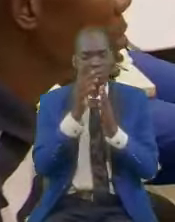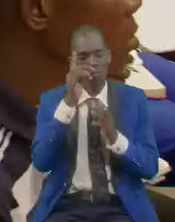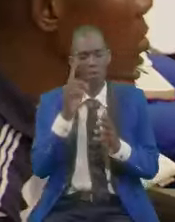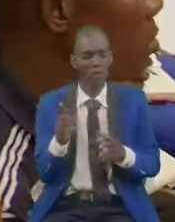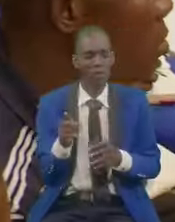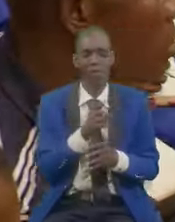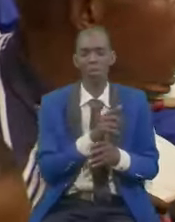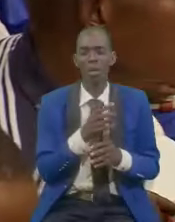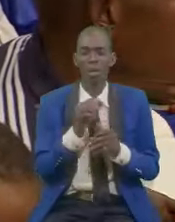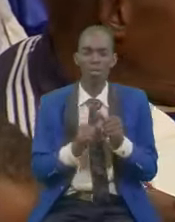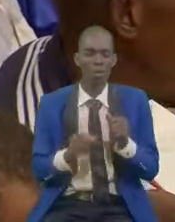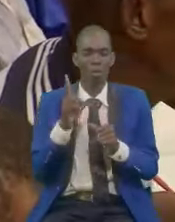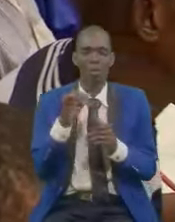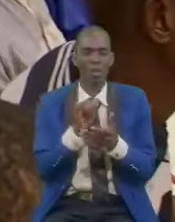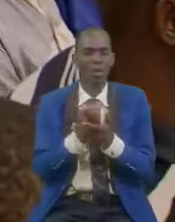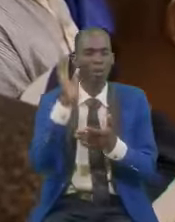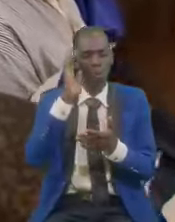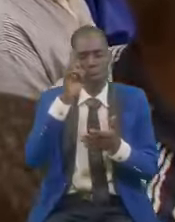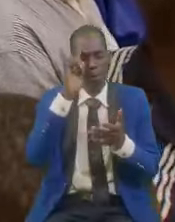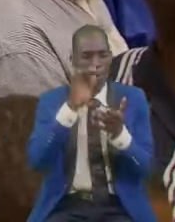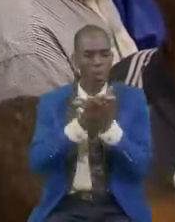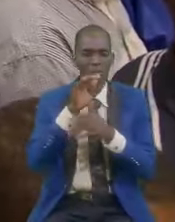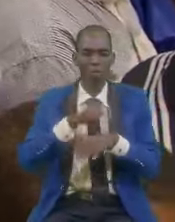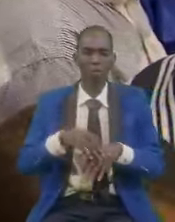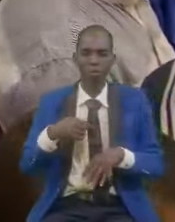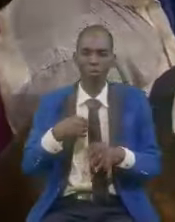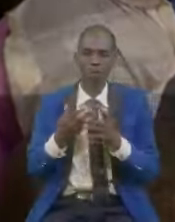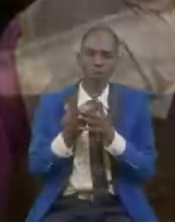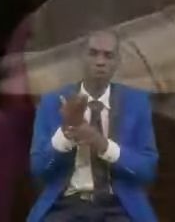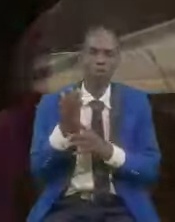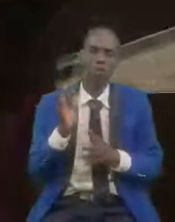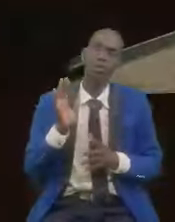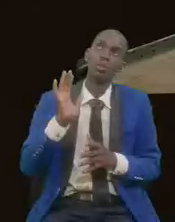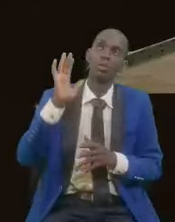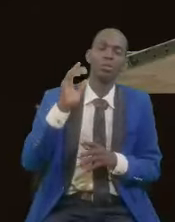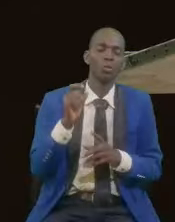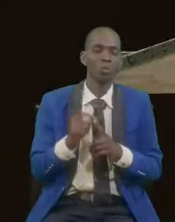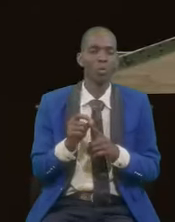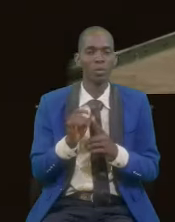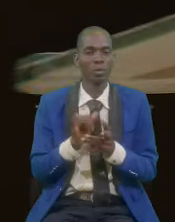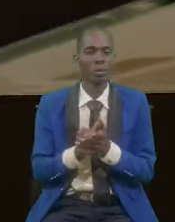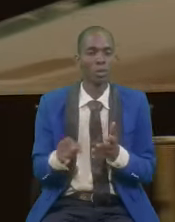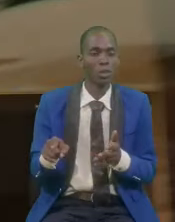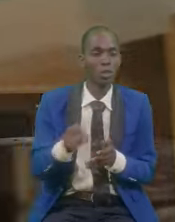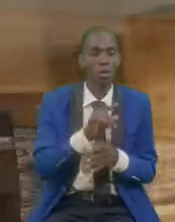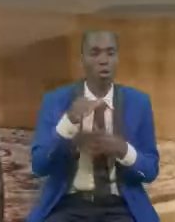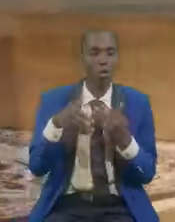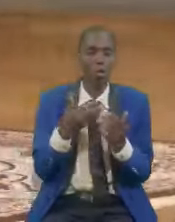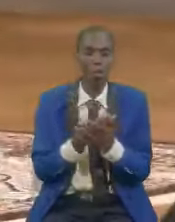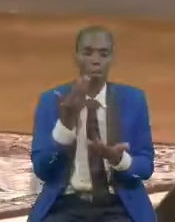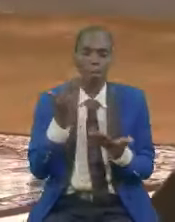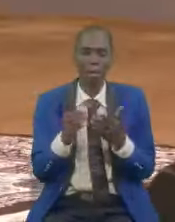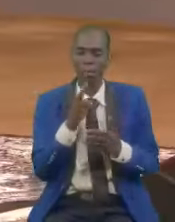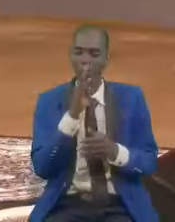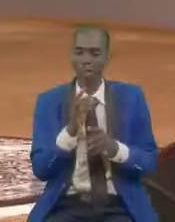everyone that will believe on me through their words, that they all may be one as